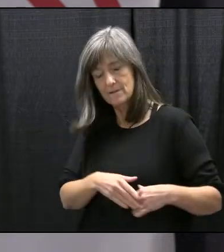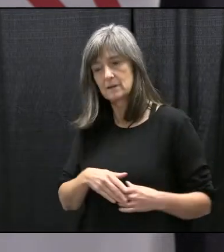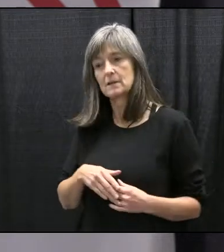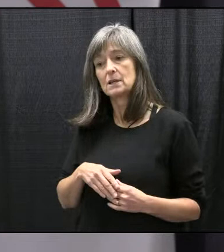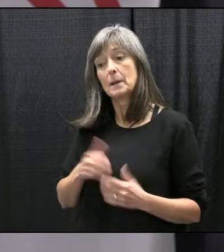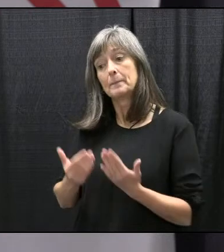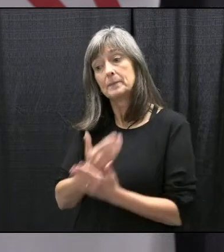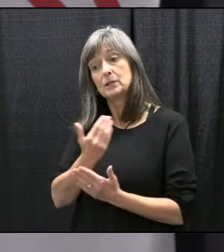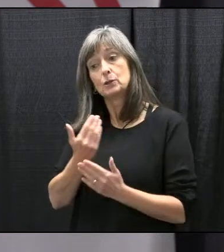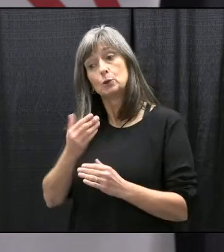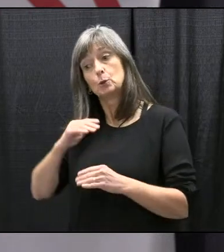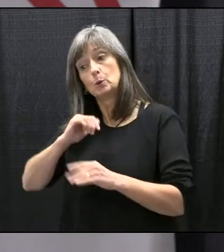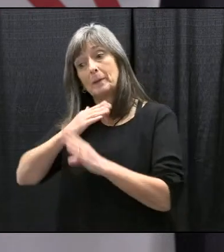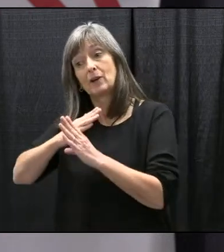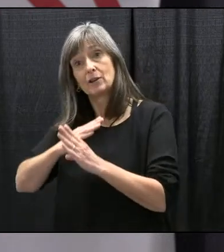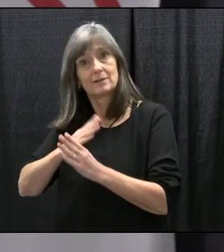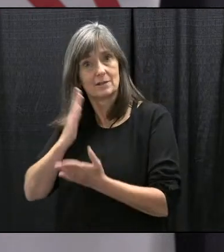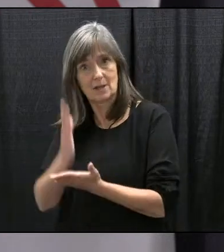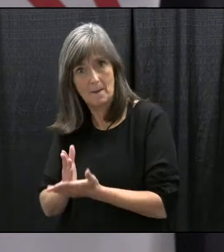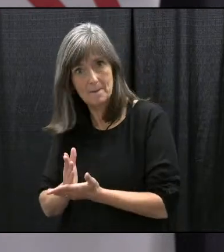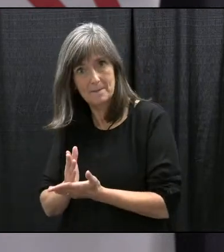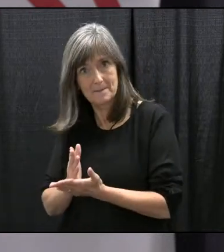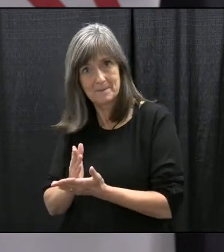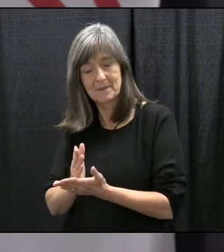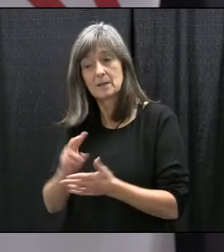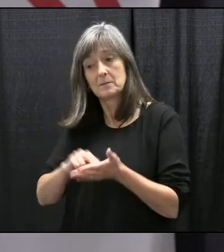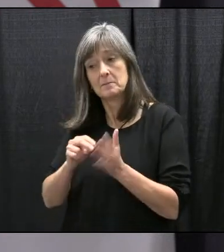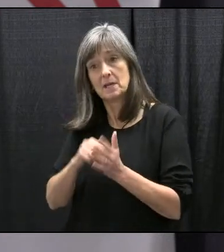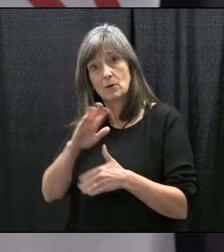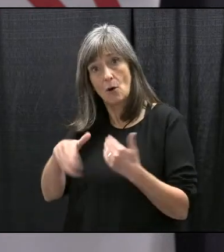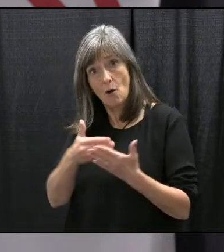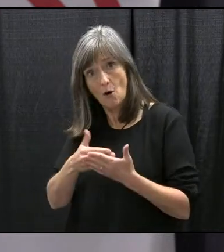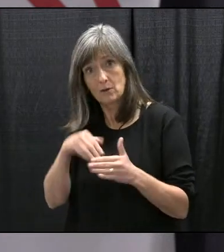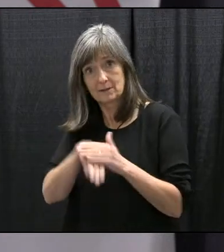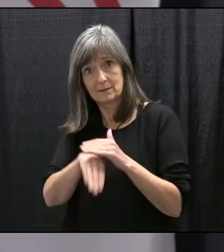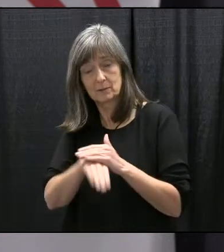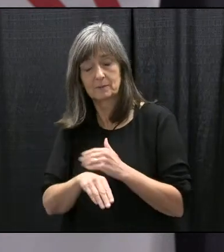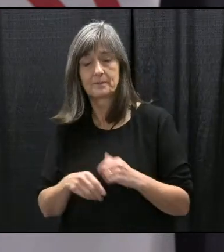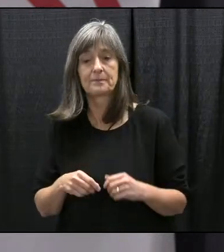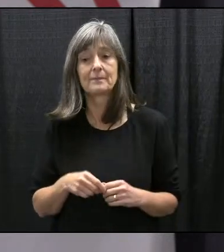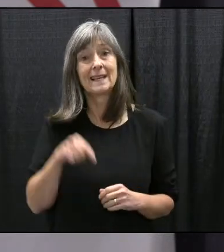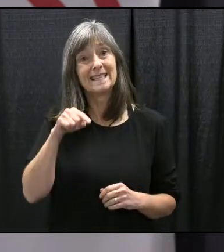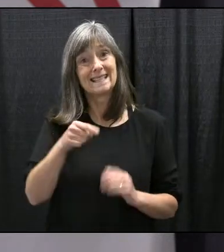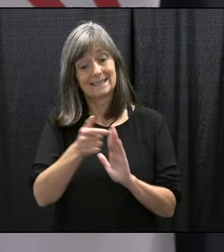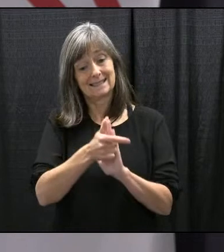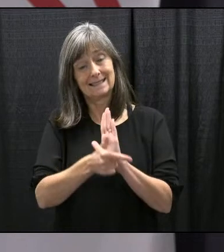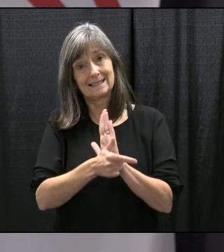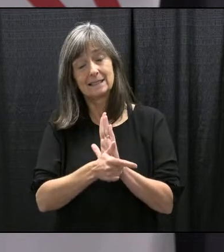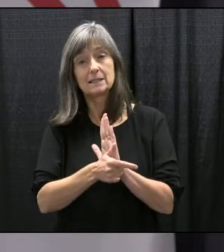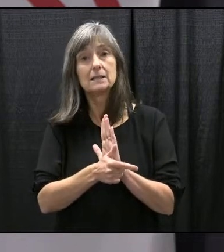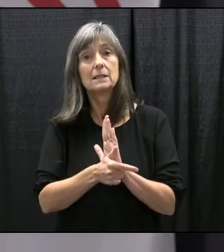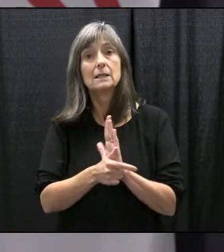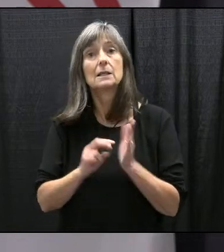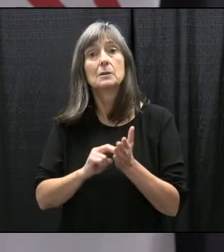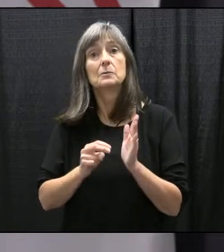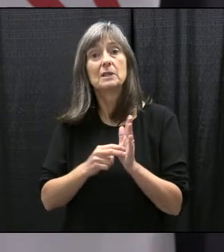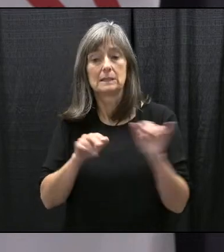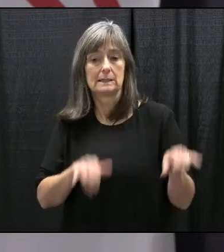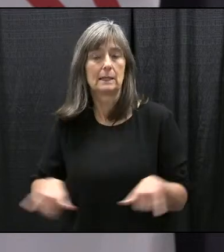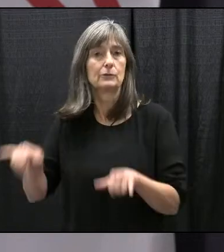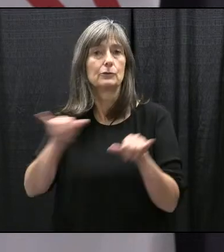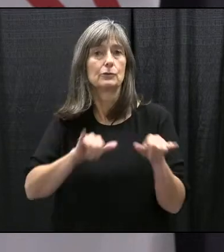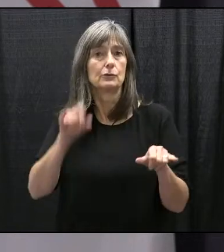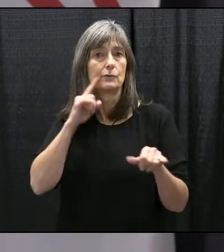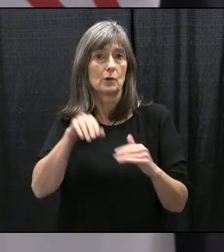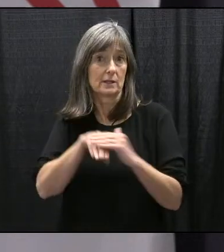in society. The proposed bill would authorize the establishment of accessibility standards to